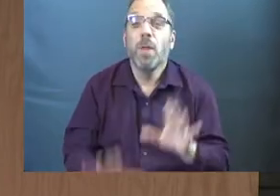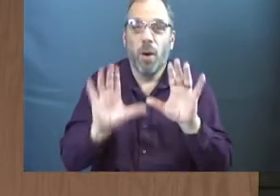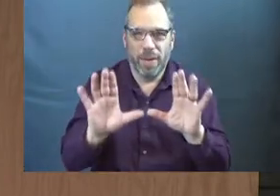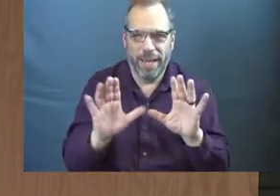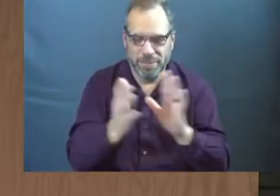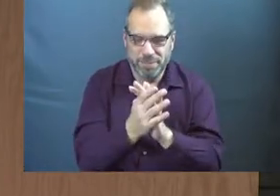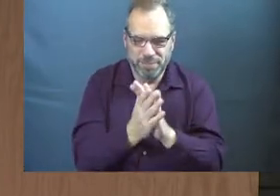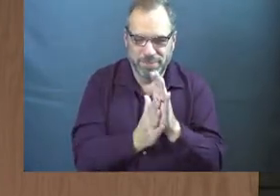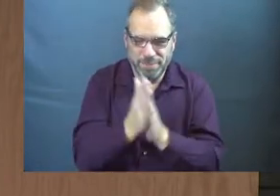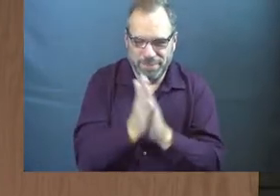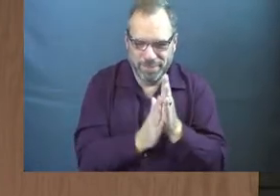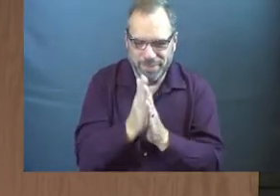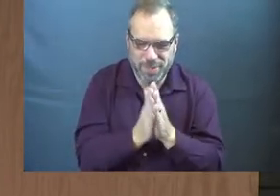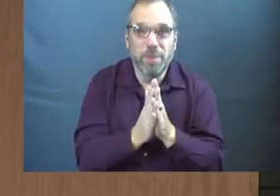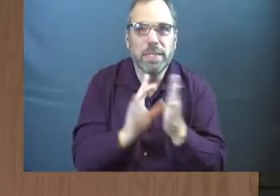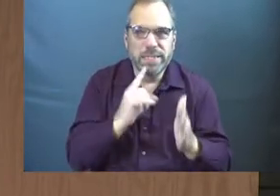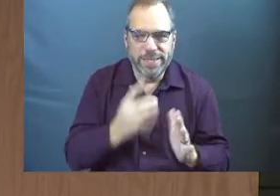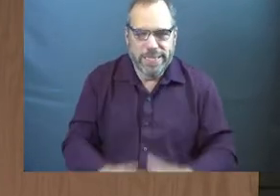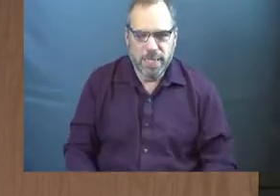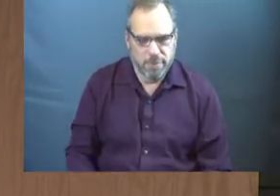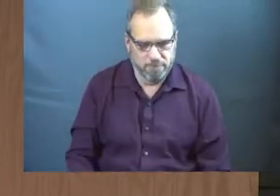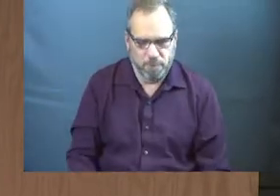Here's the thing. So I'm going to try and be serious.